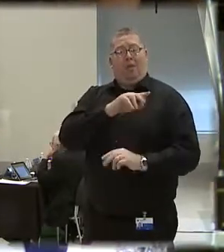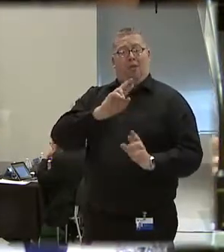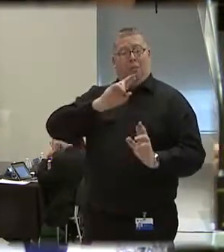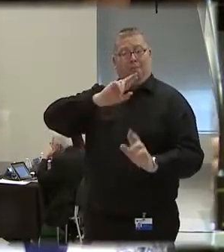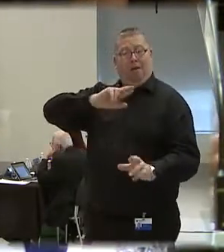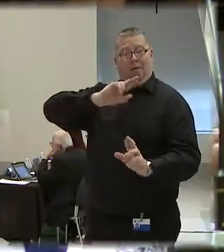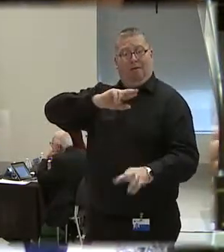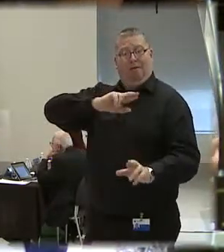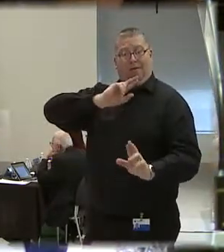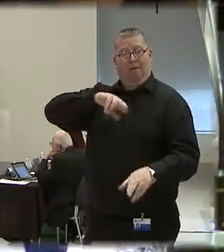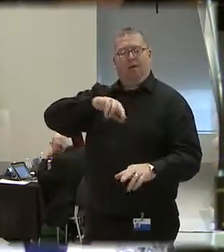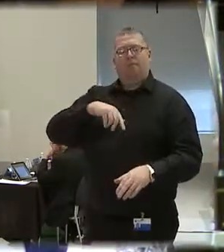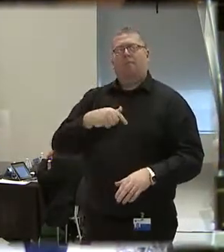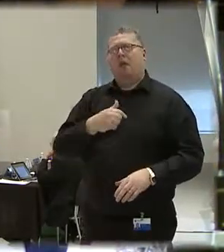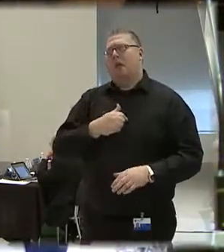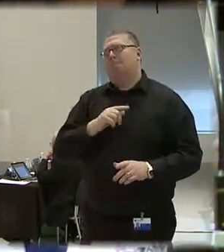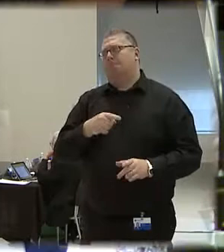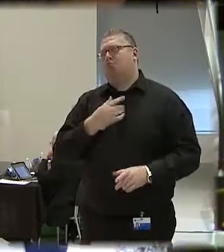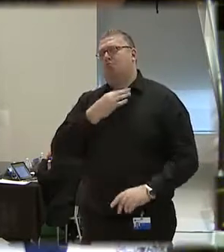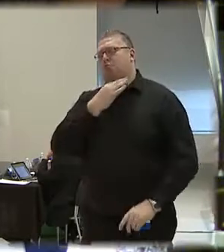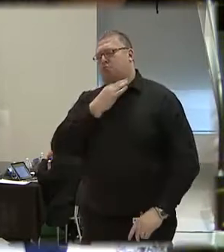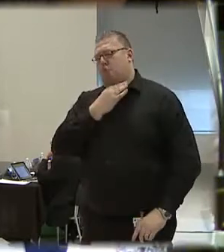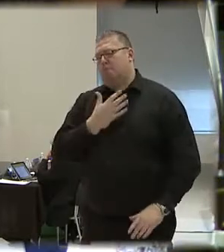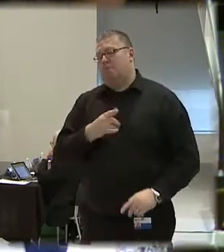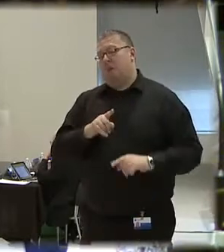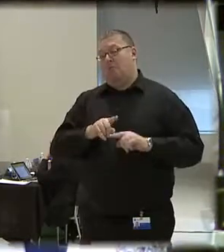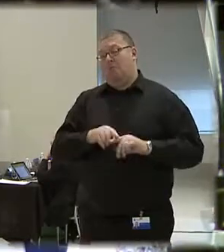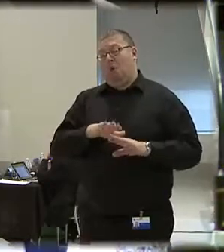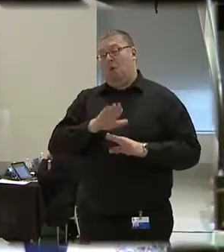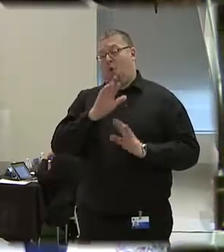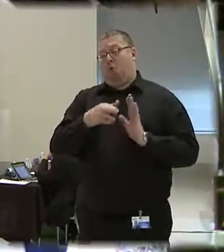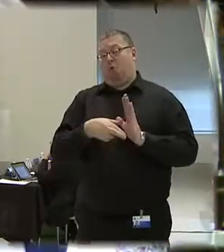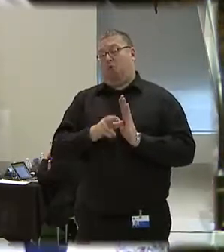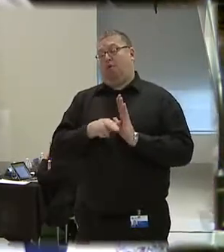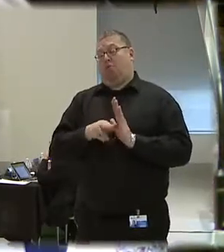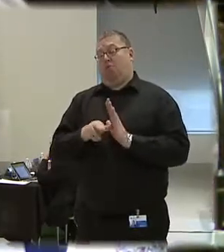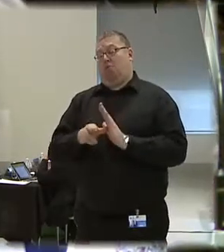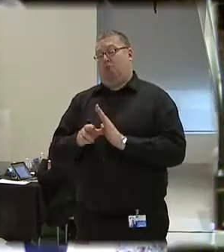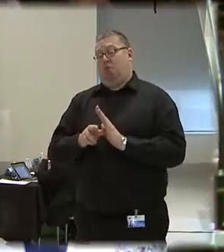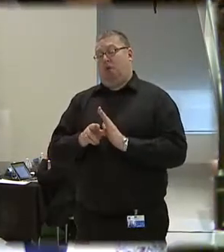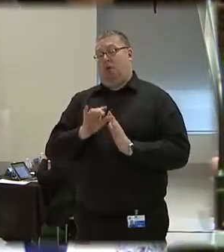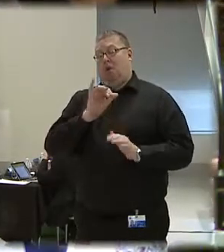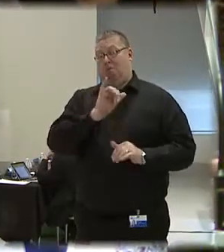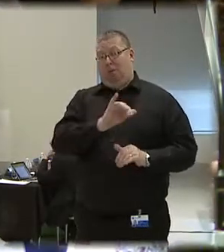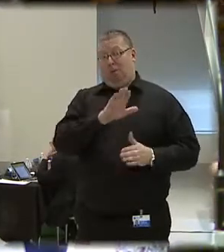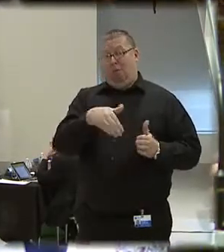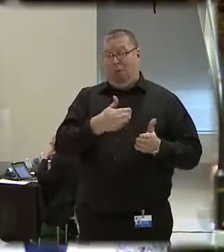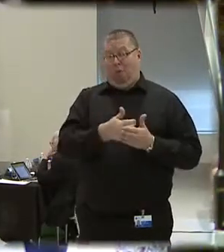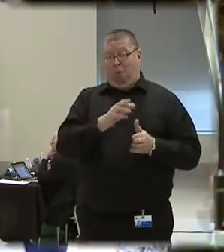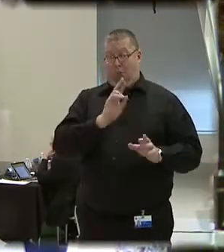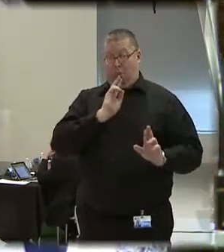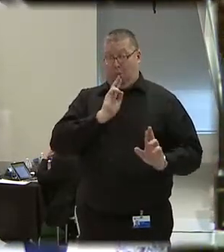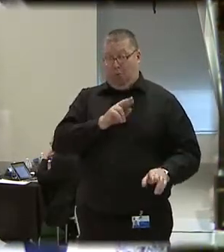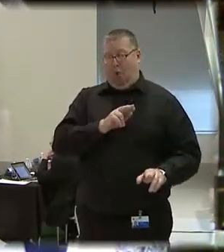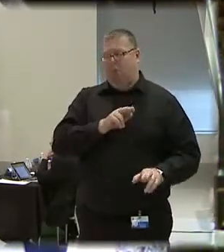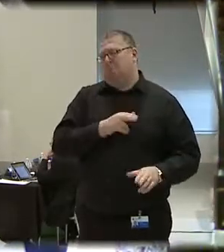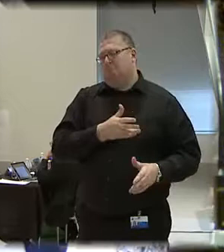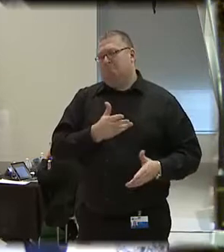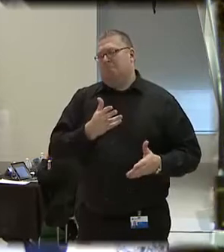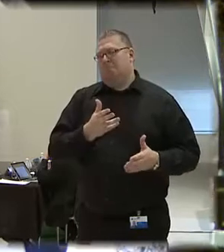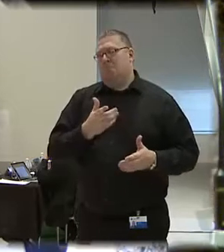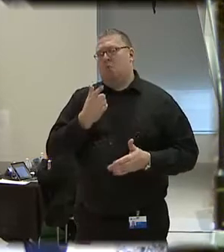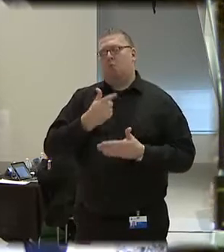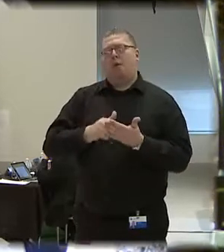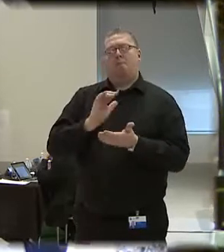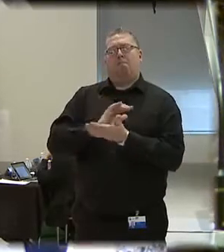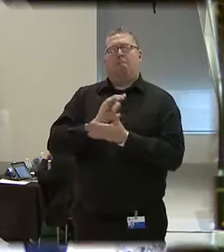responded. And I'm just curious, based on your review of those reports, to what extent do factors